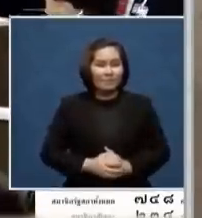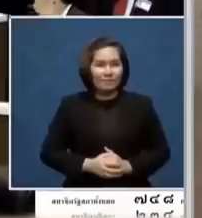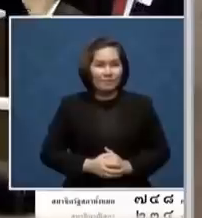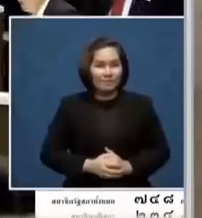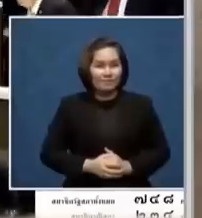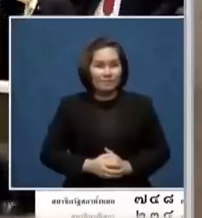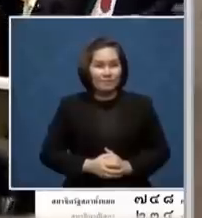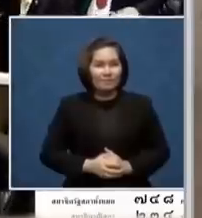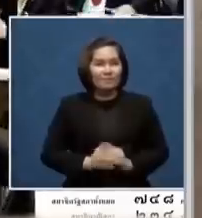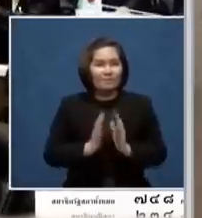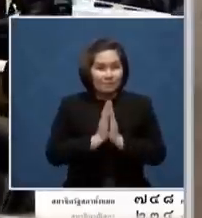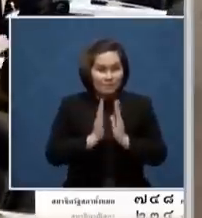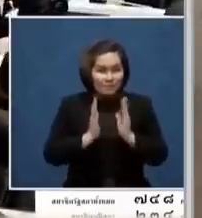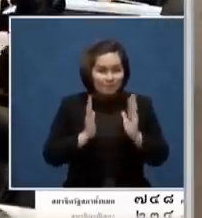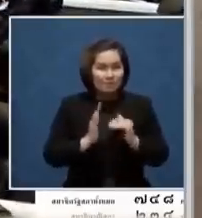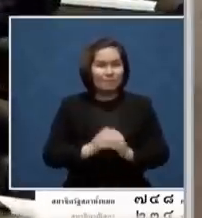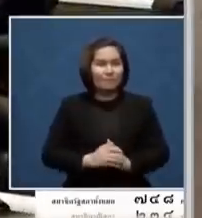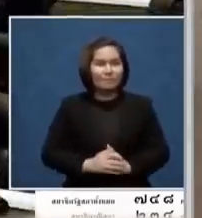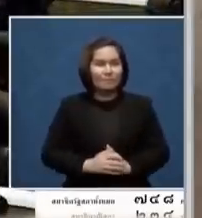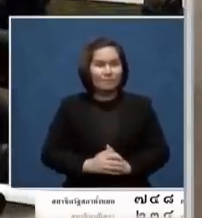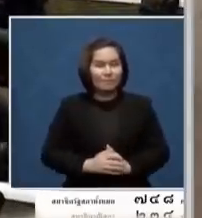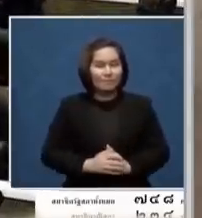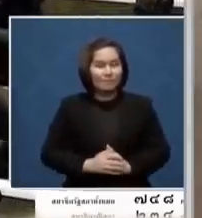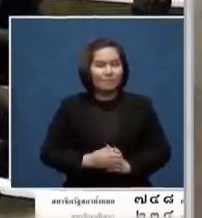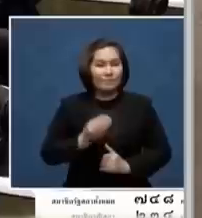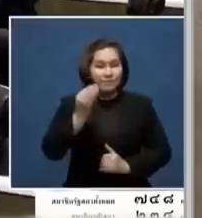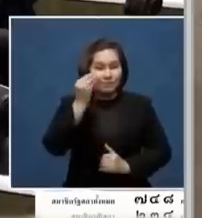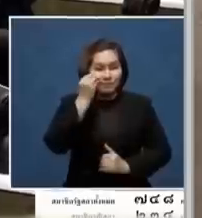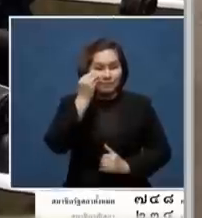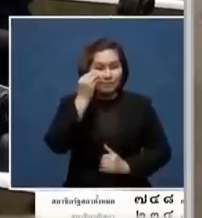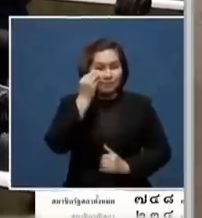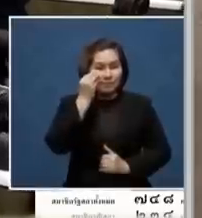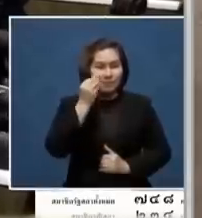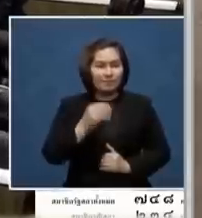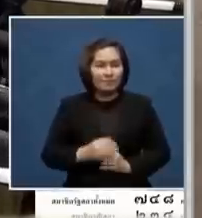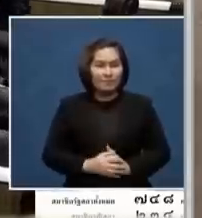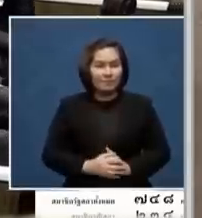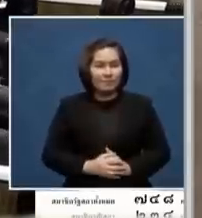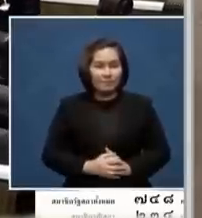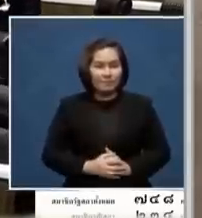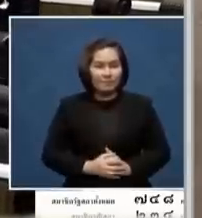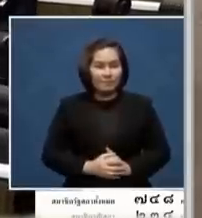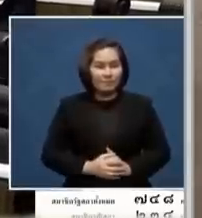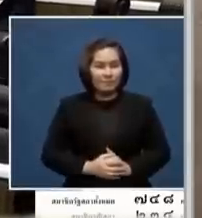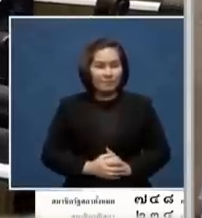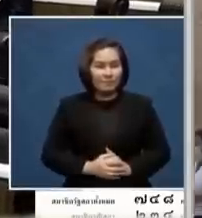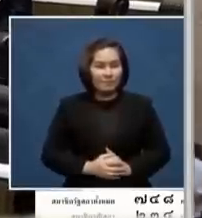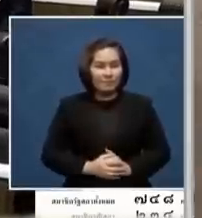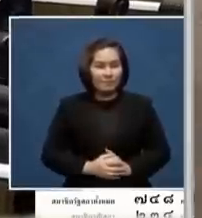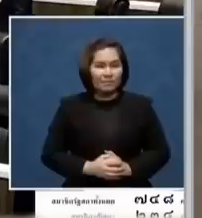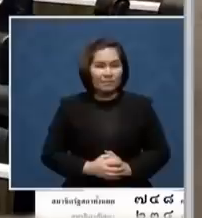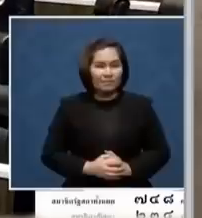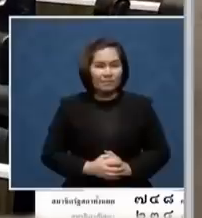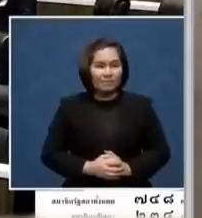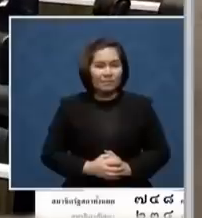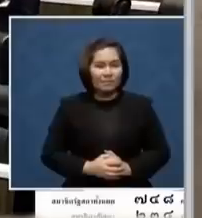that they're going to let the second biggest party, the Pure Thai party, to have a shot and also to nominate their own prime minister.